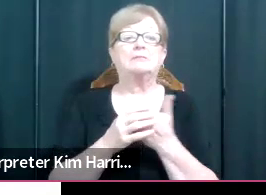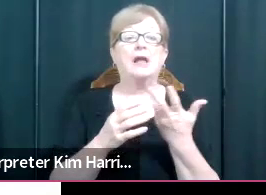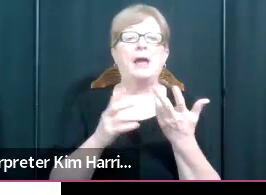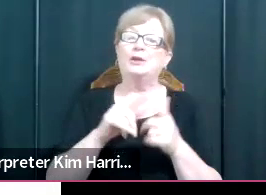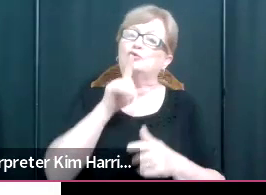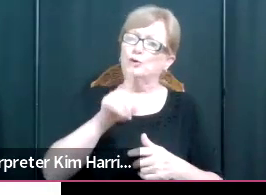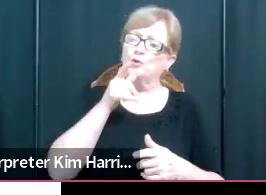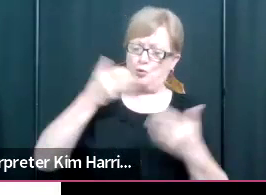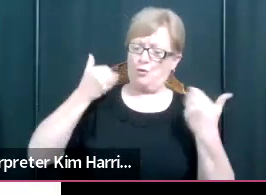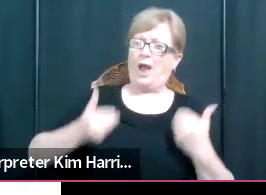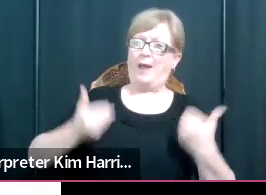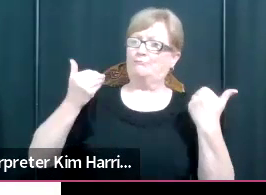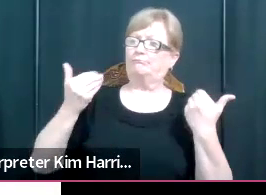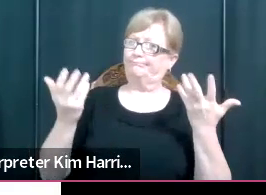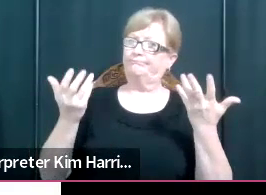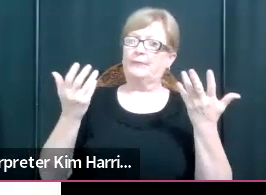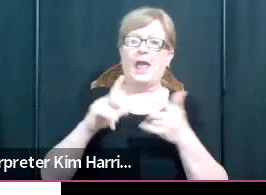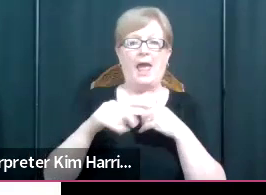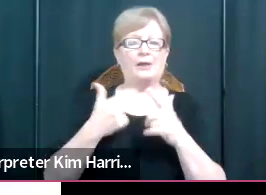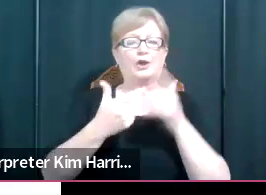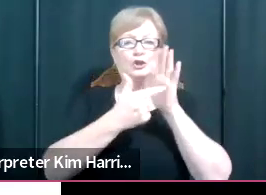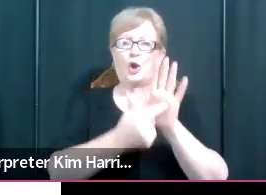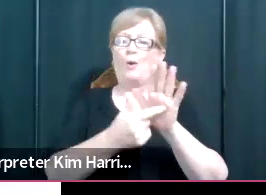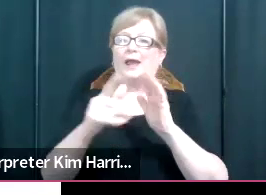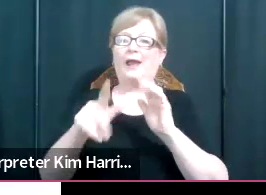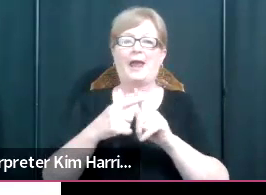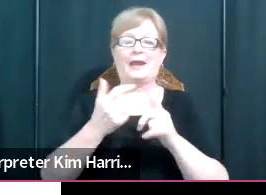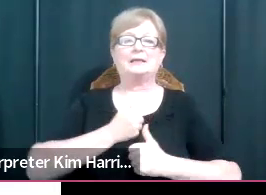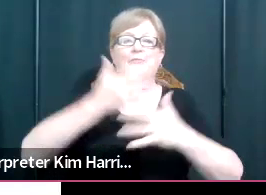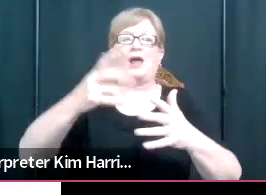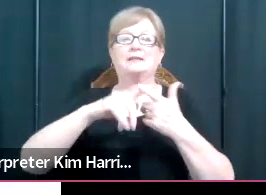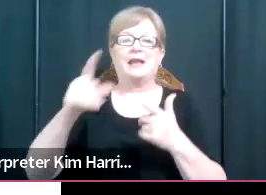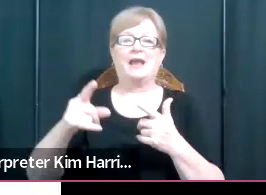you are. And it's also expressing an appreciation